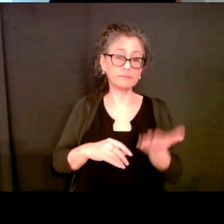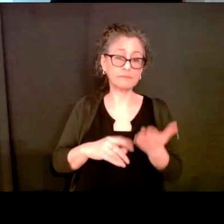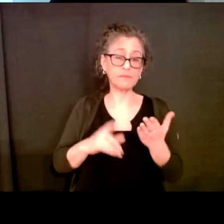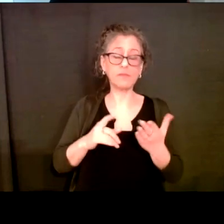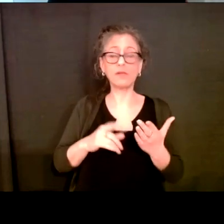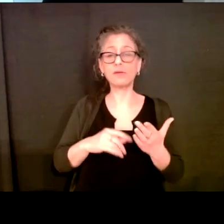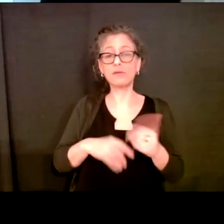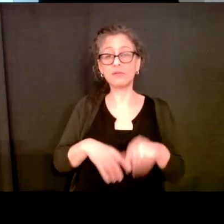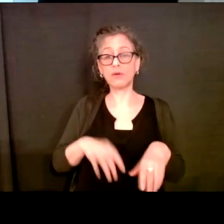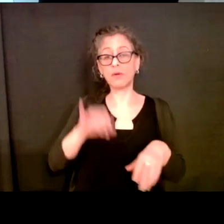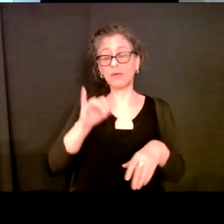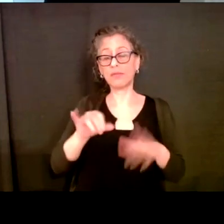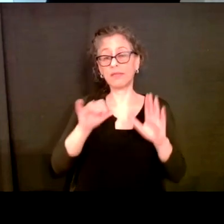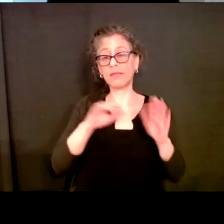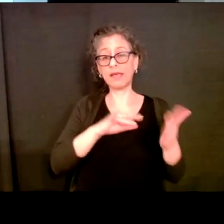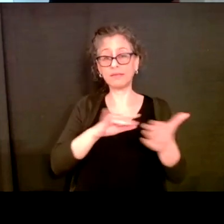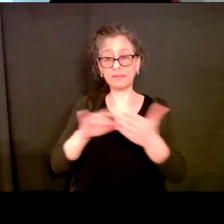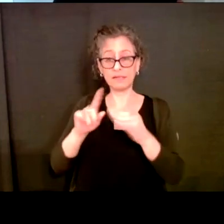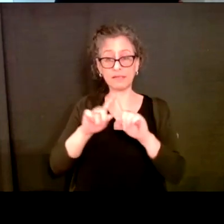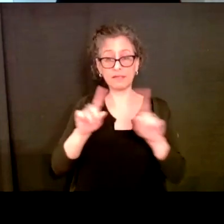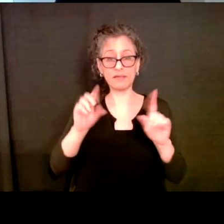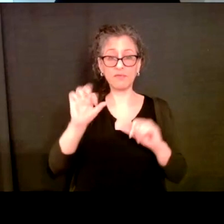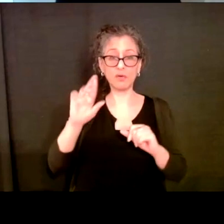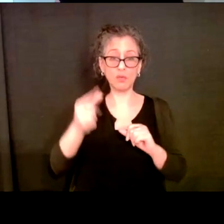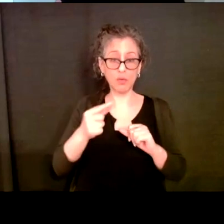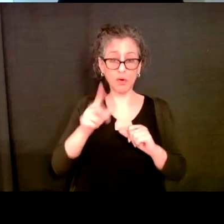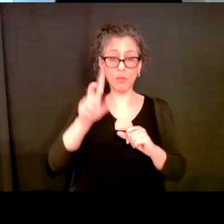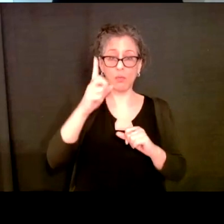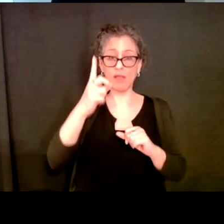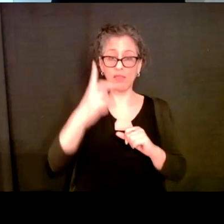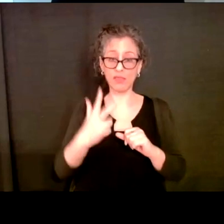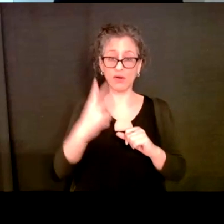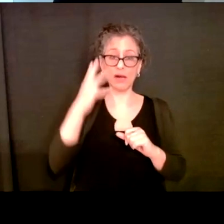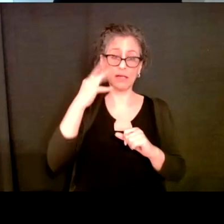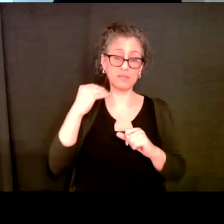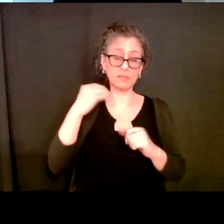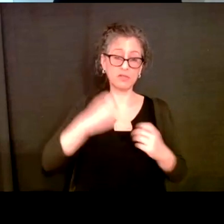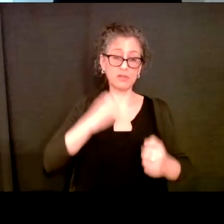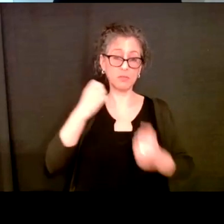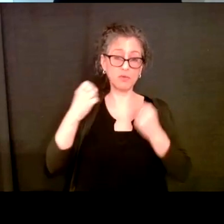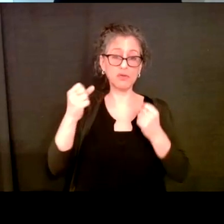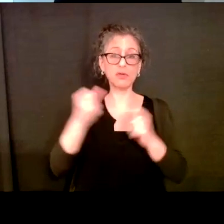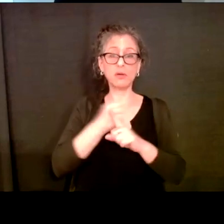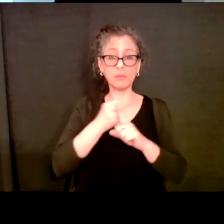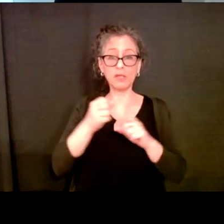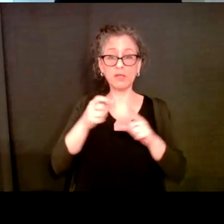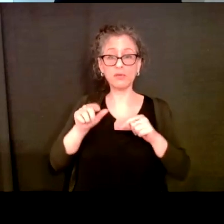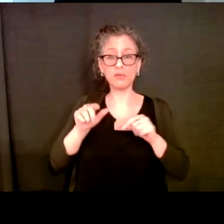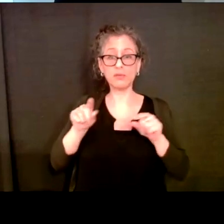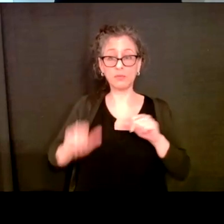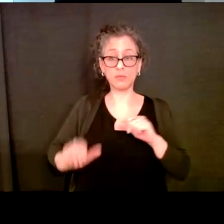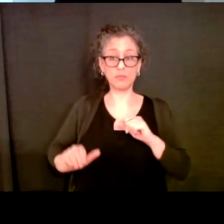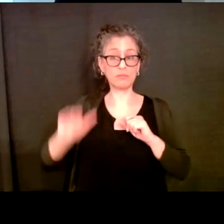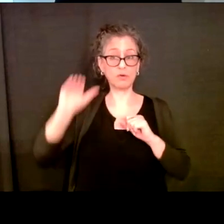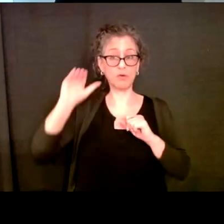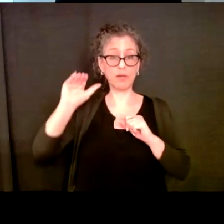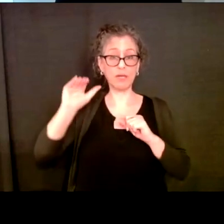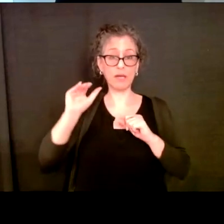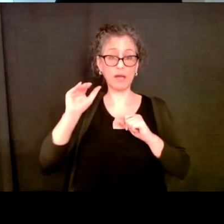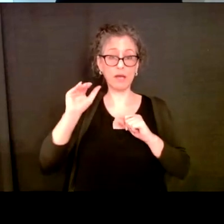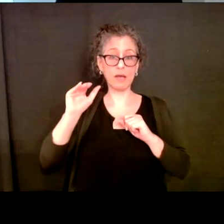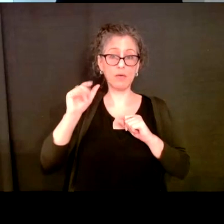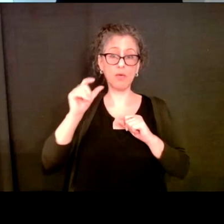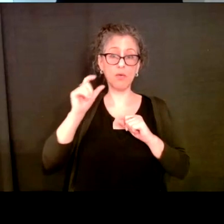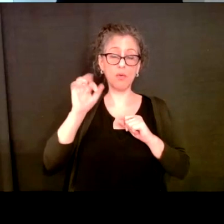organizations, a third of DSPs had experienced emotional abuse as children, came from households